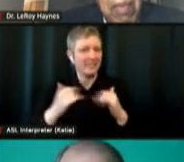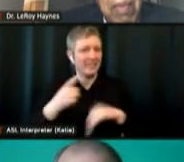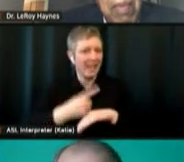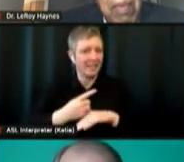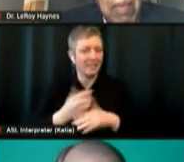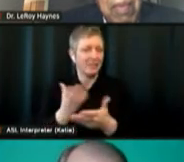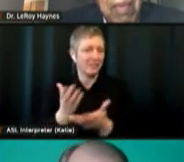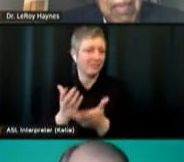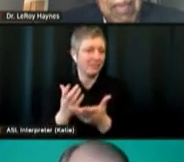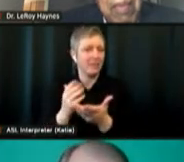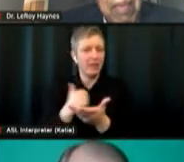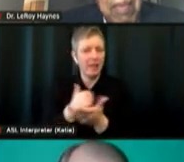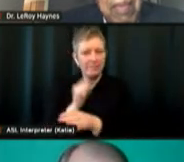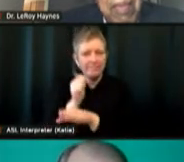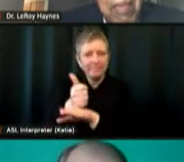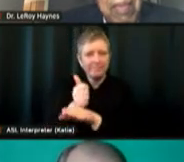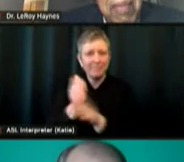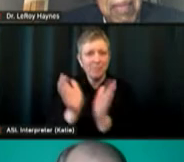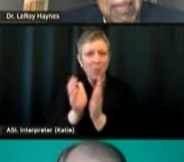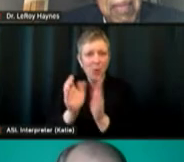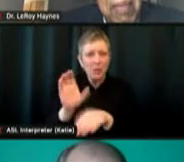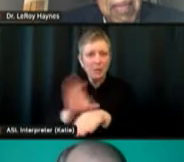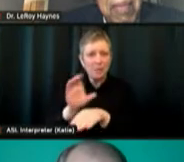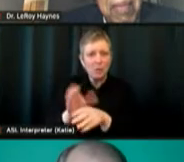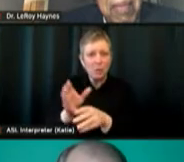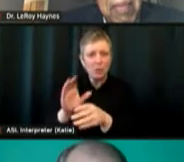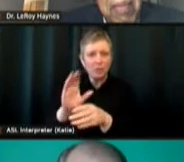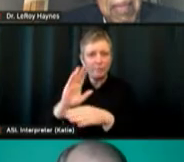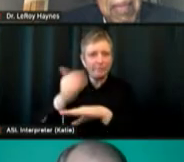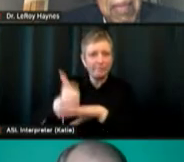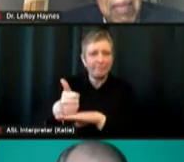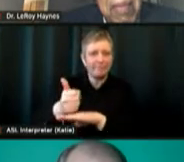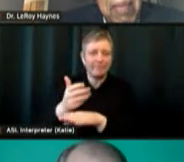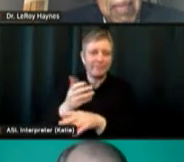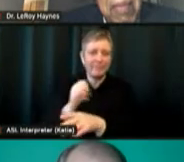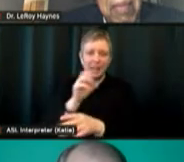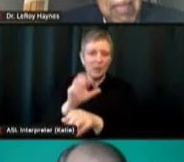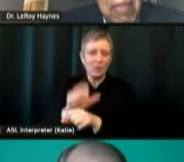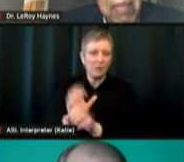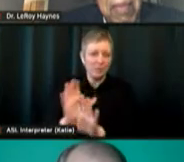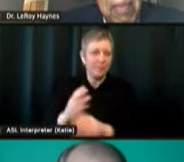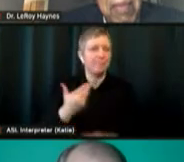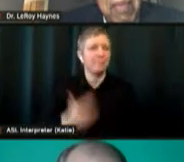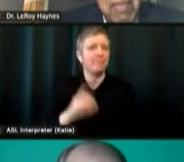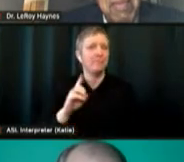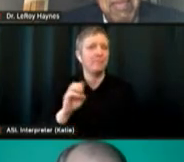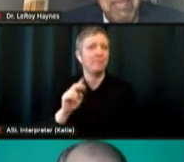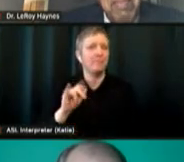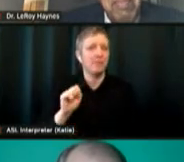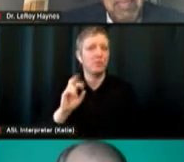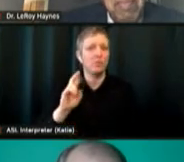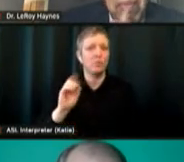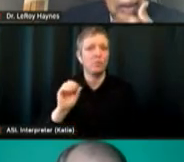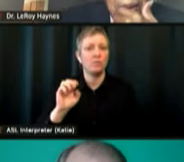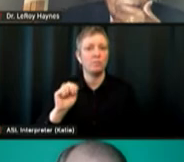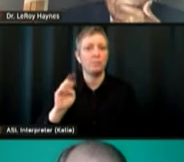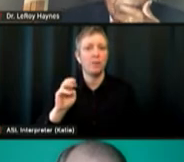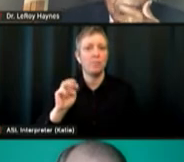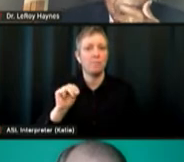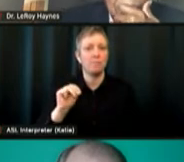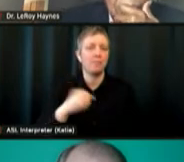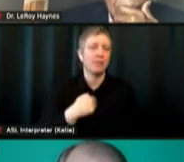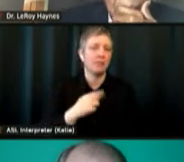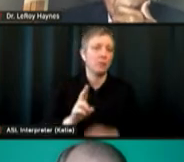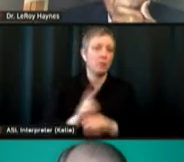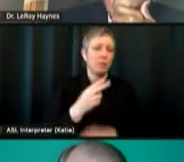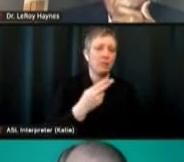little computer here that I can't not used to. Dennis Rosenblum, use he, him pronouns. It's great